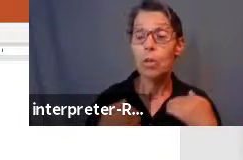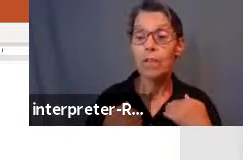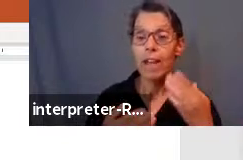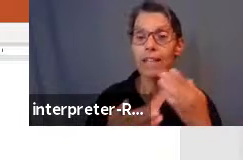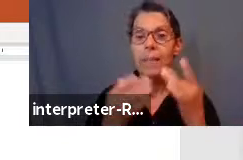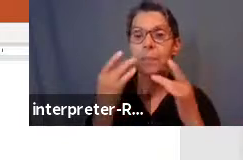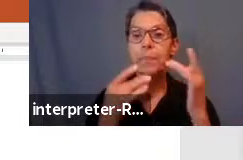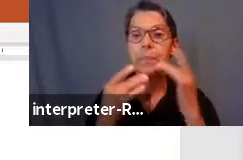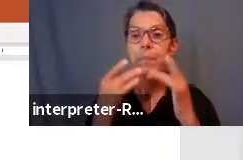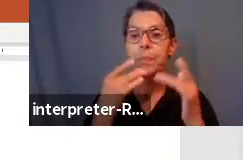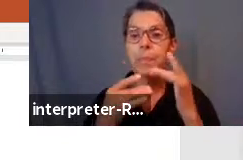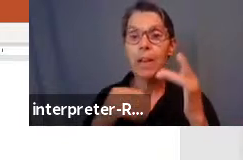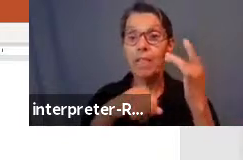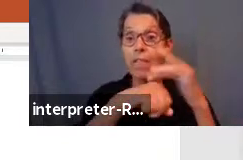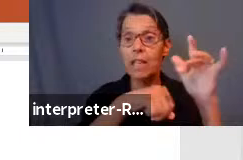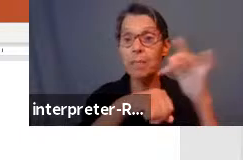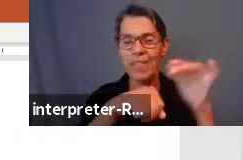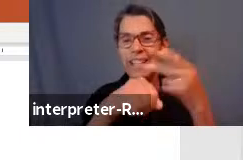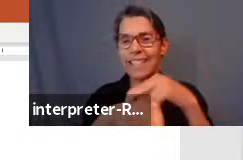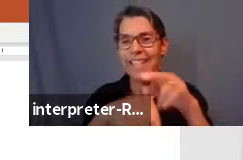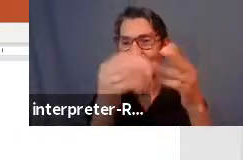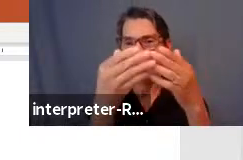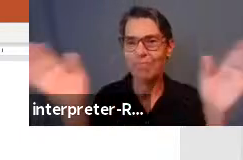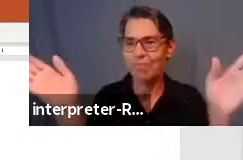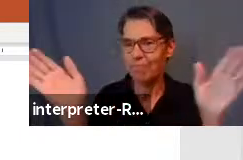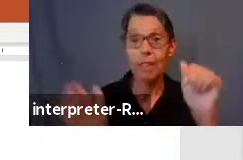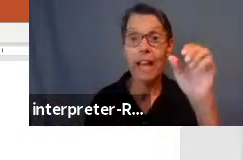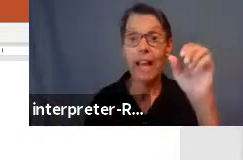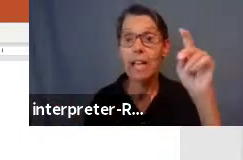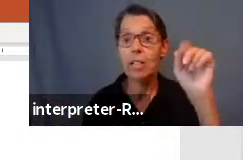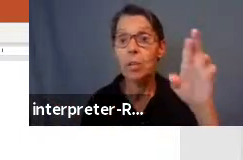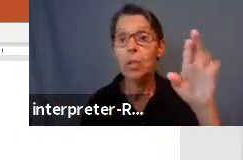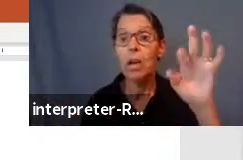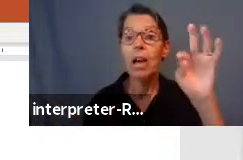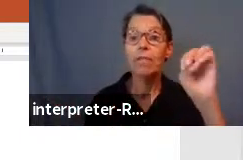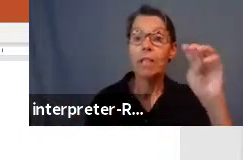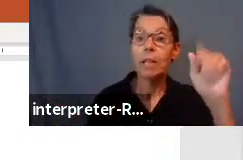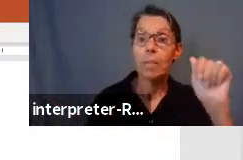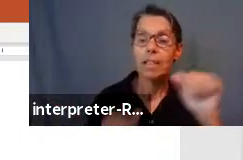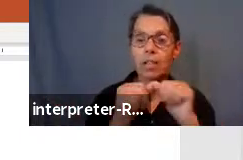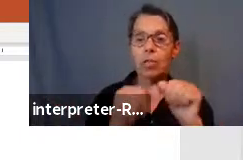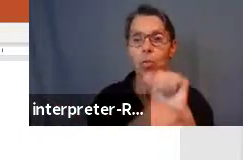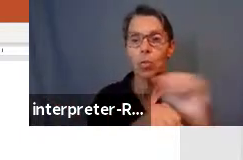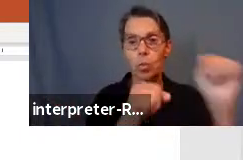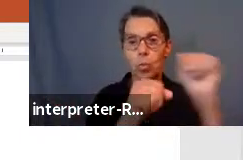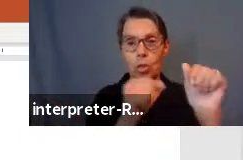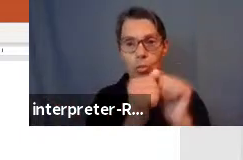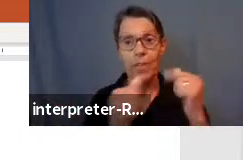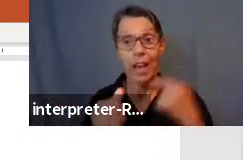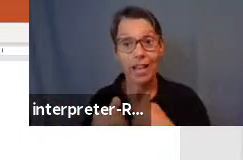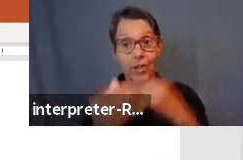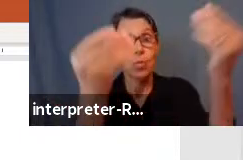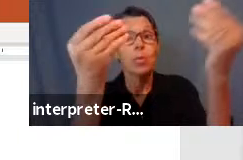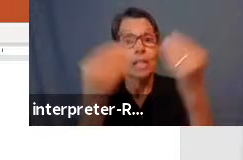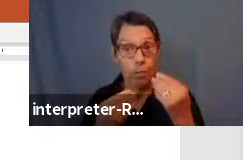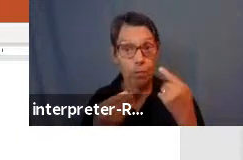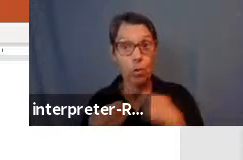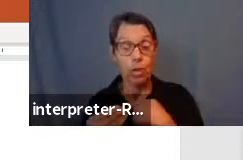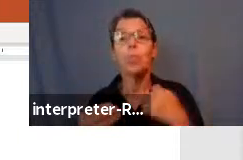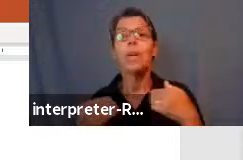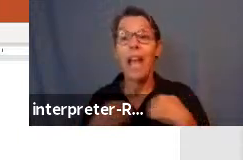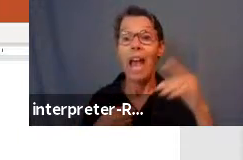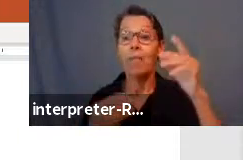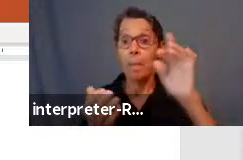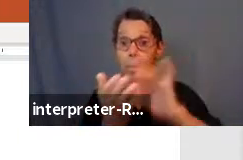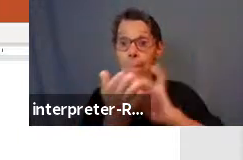that's nationally. ASPR and FEMA and the group has continued to work with us to provide them. So the drug is available. I think the